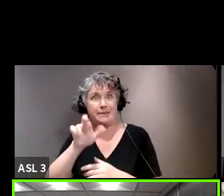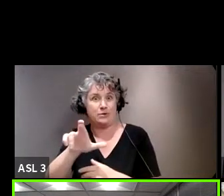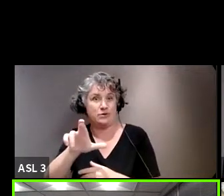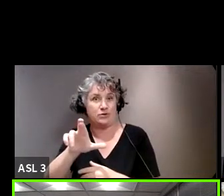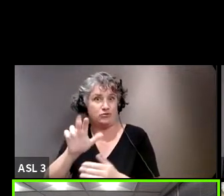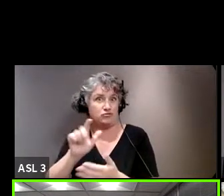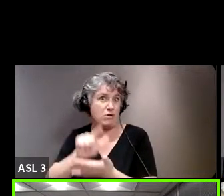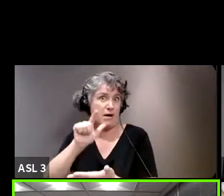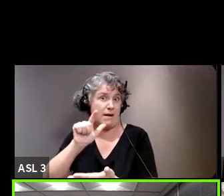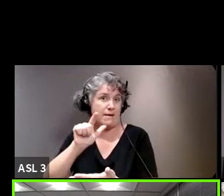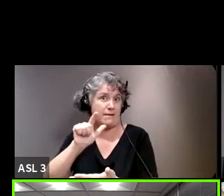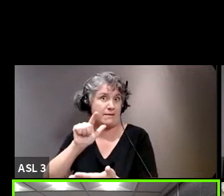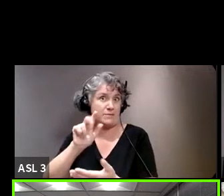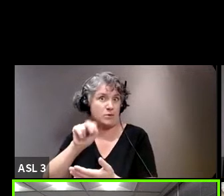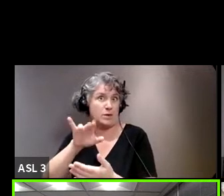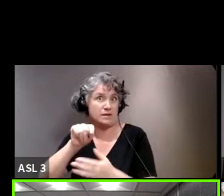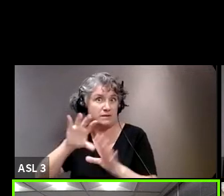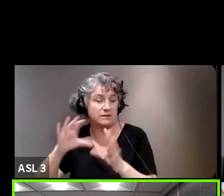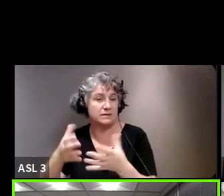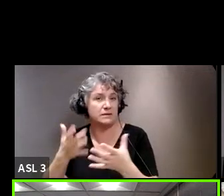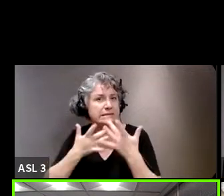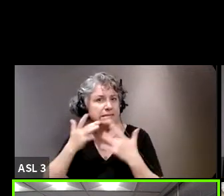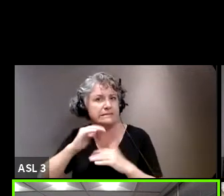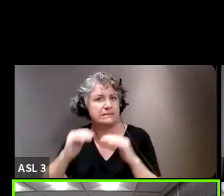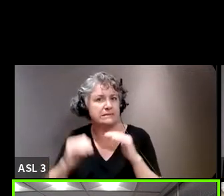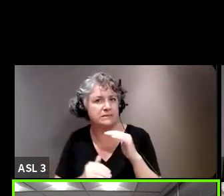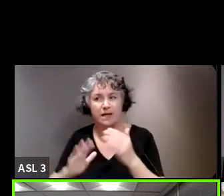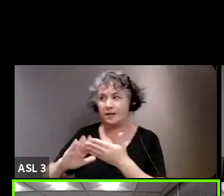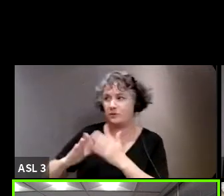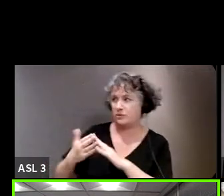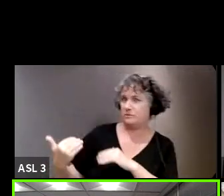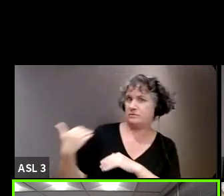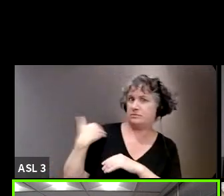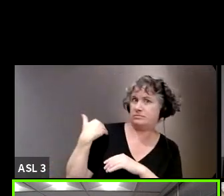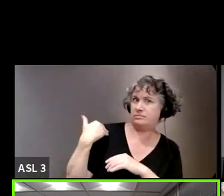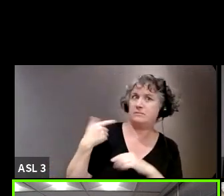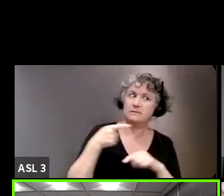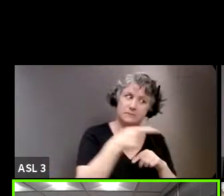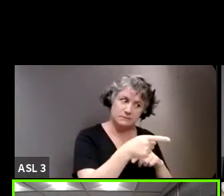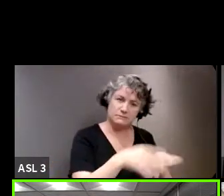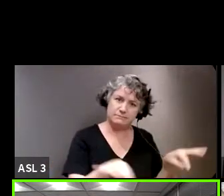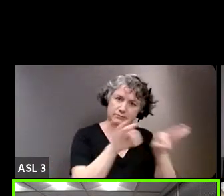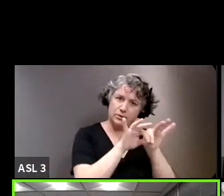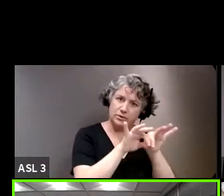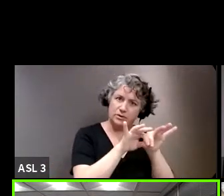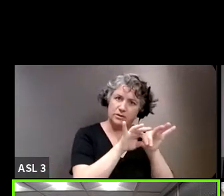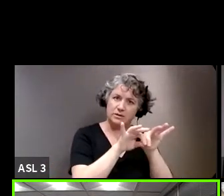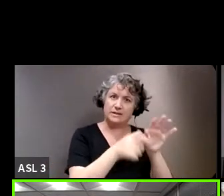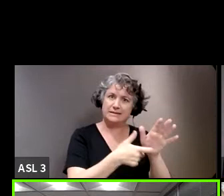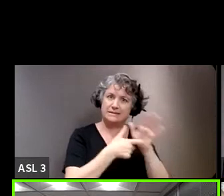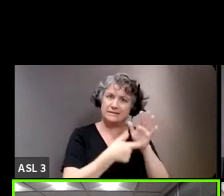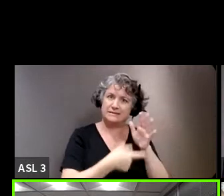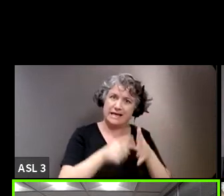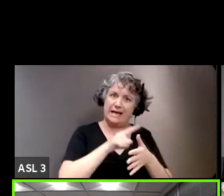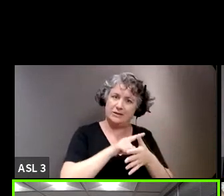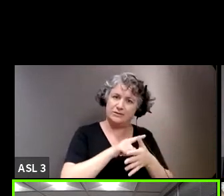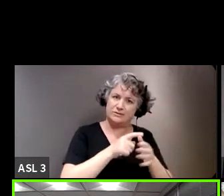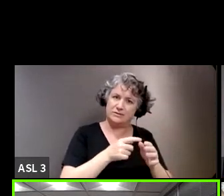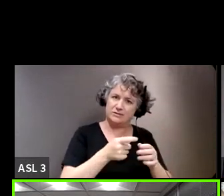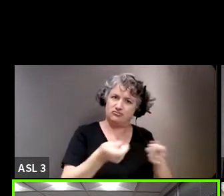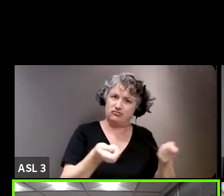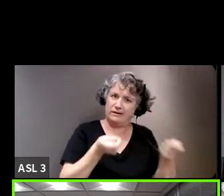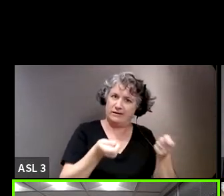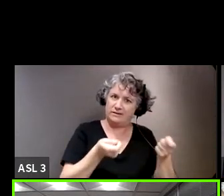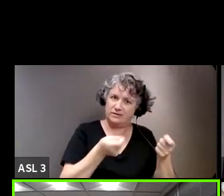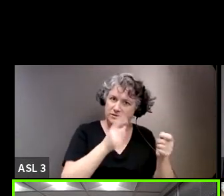board we have an express priority from our community and we are needed to be in compliance with standards and regulations in that area but that's